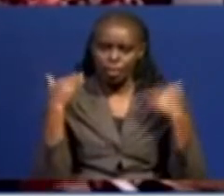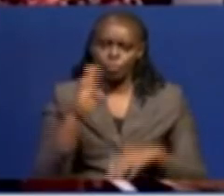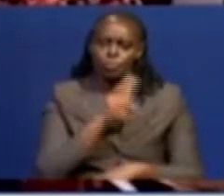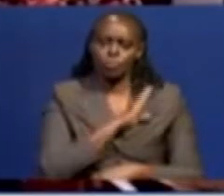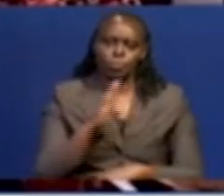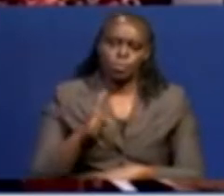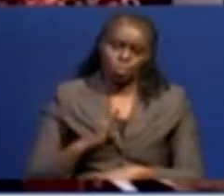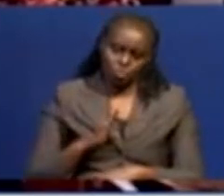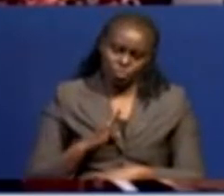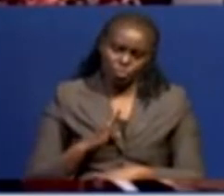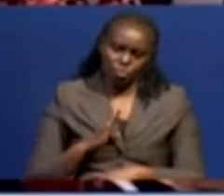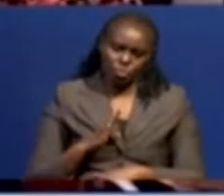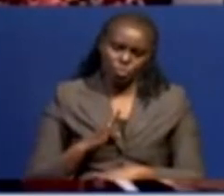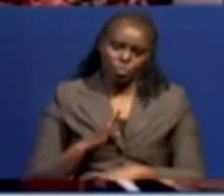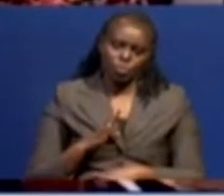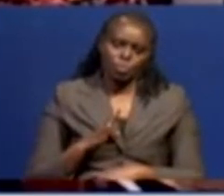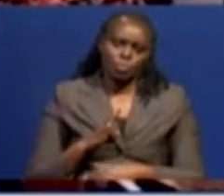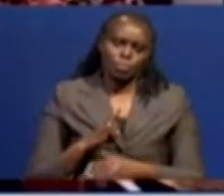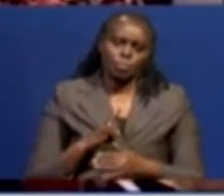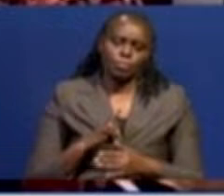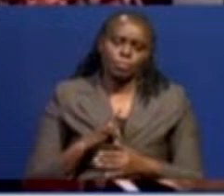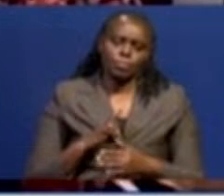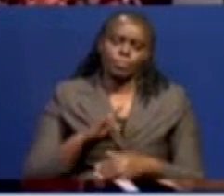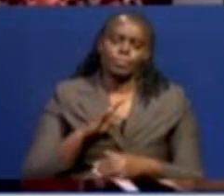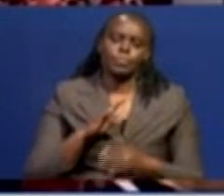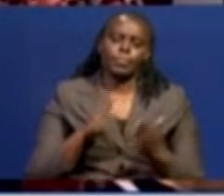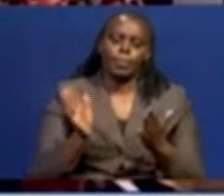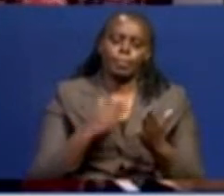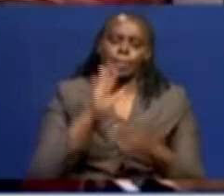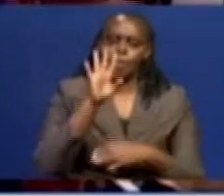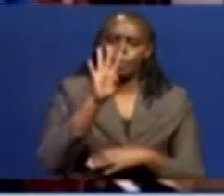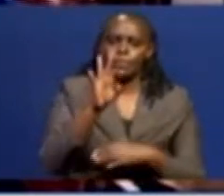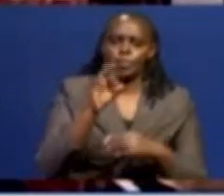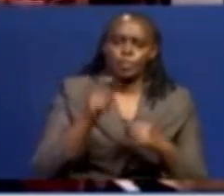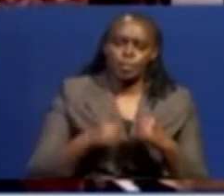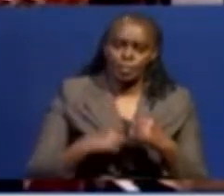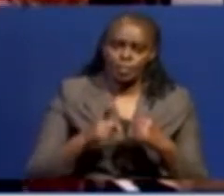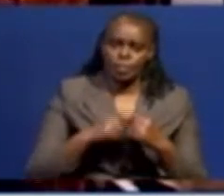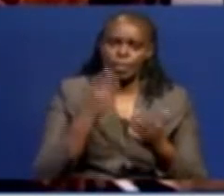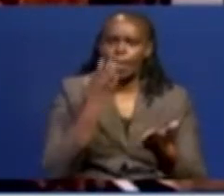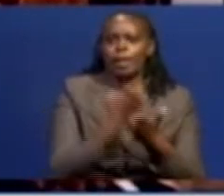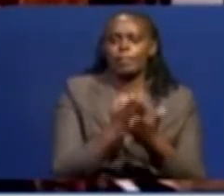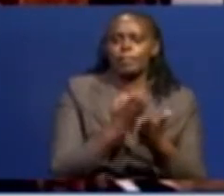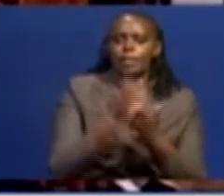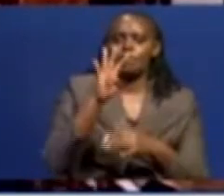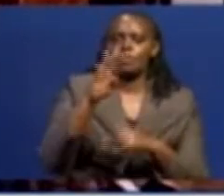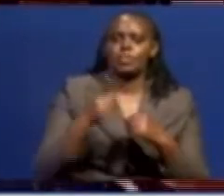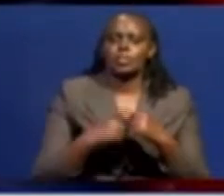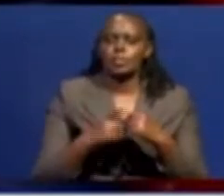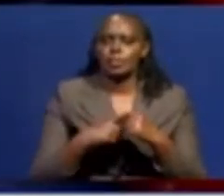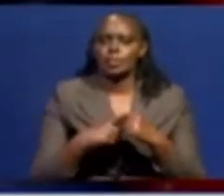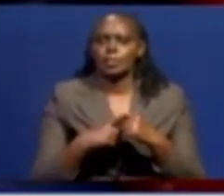Meru County Revenue Board. Do you wish to refer the honorable senators to page 46 of your